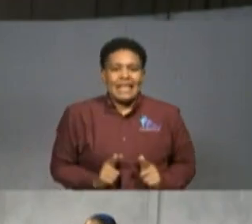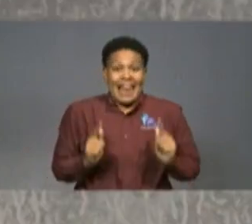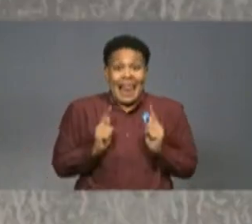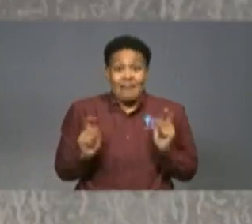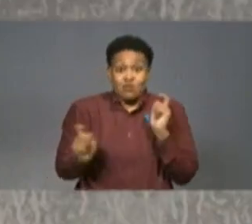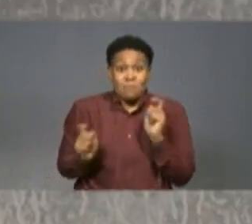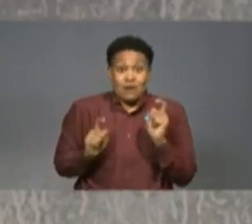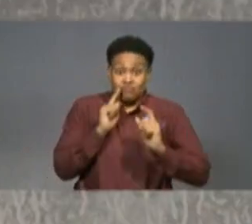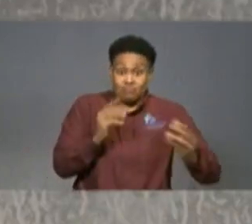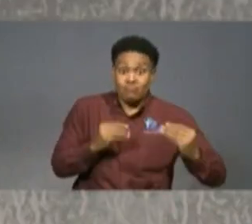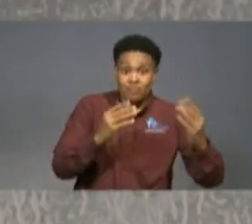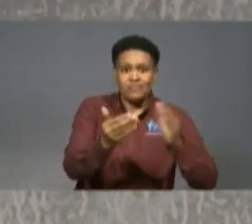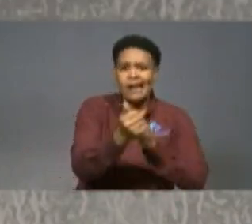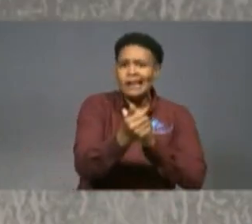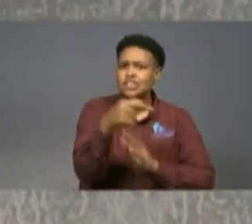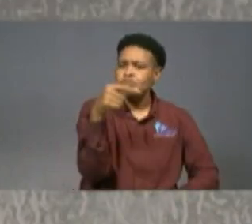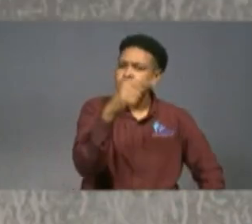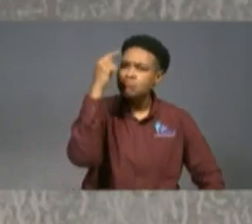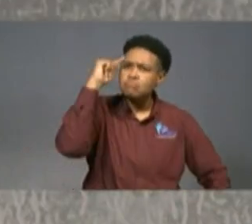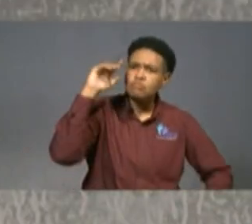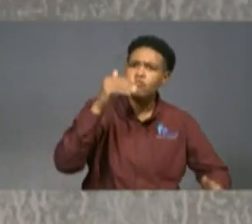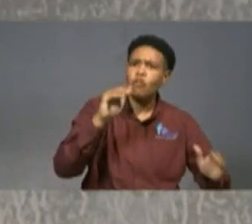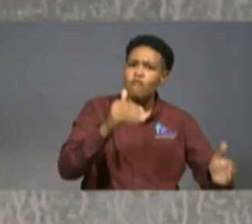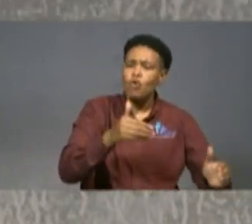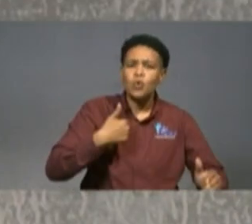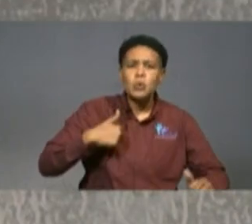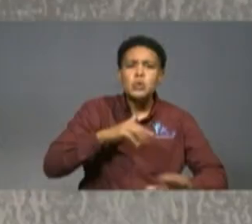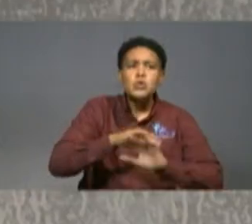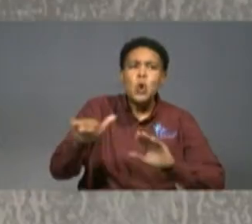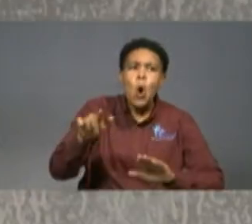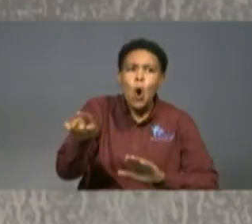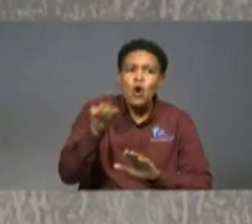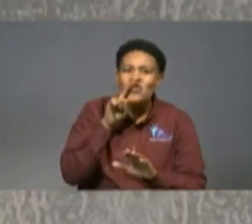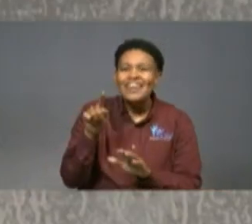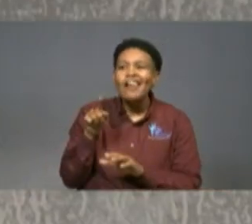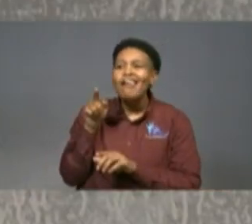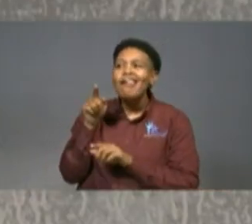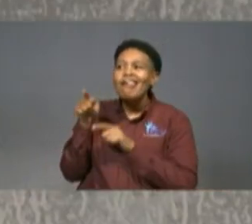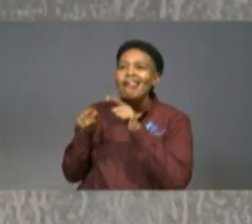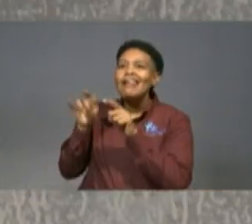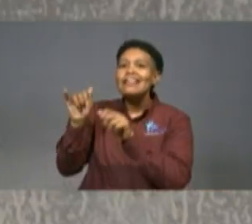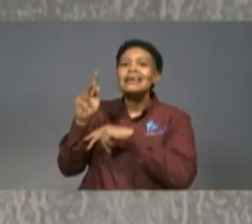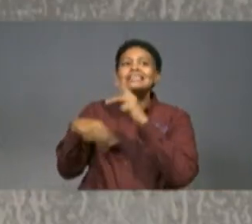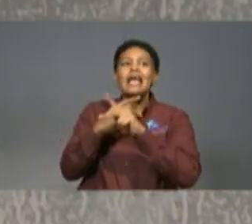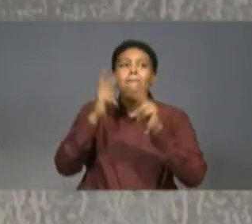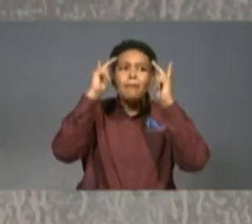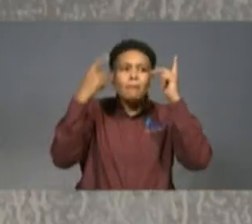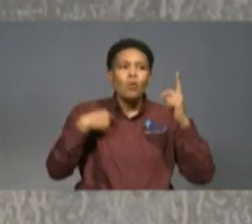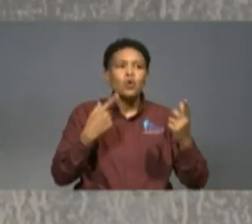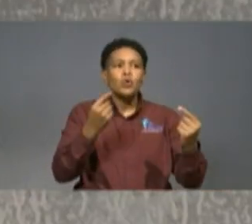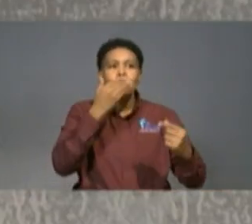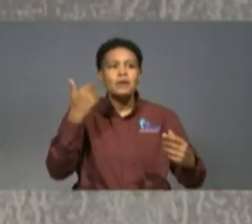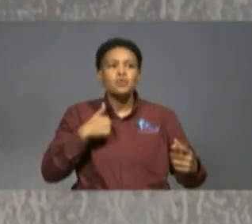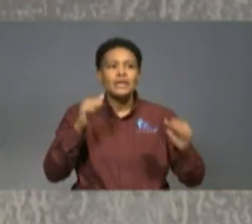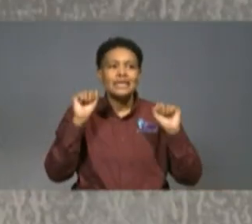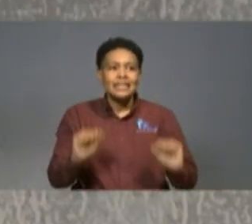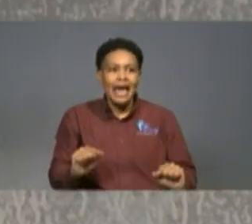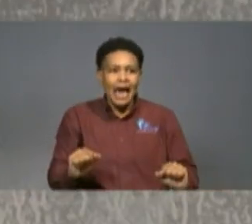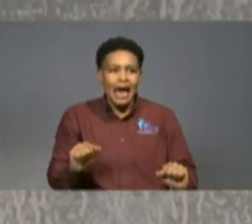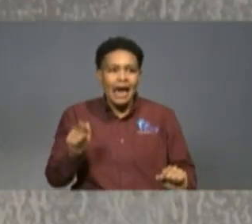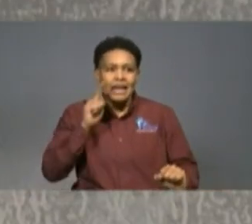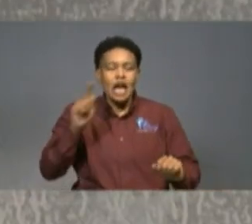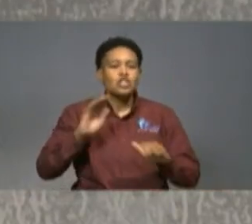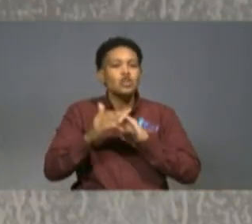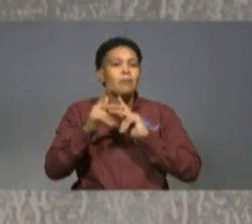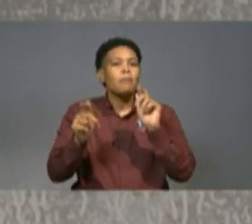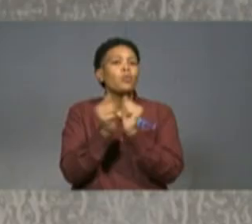manage and provide leadership for, that we do not court this type of panic. We are doing the best we can, and the Jamaican people is